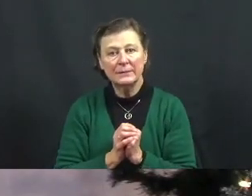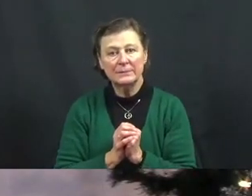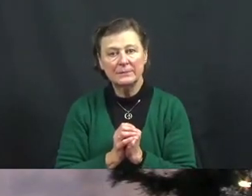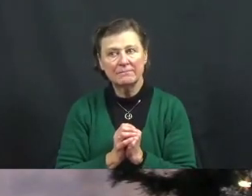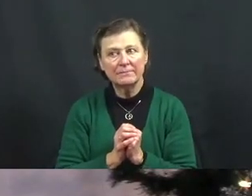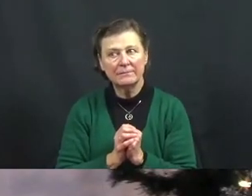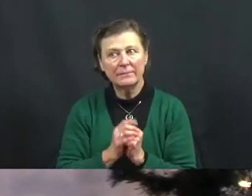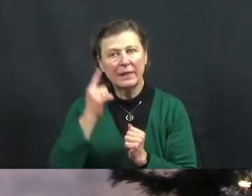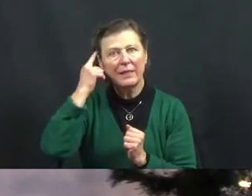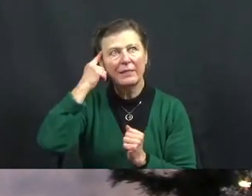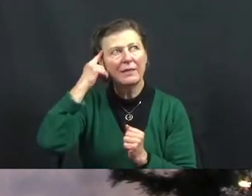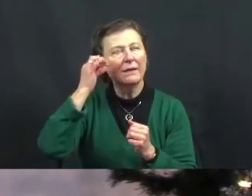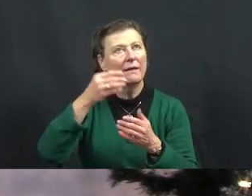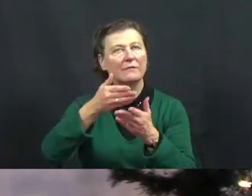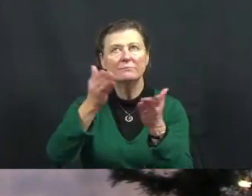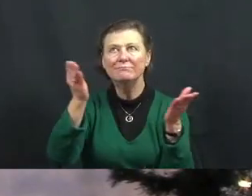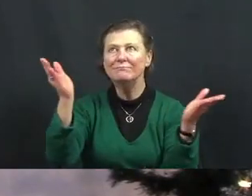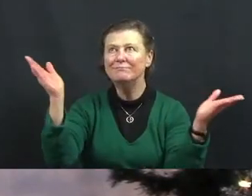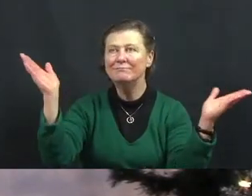Think of this wide world.